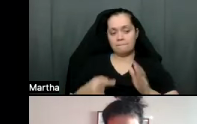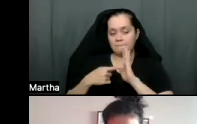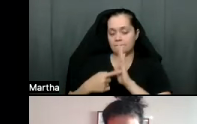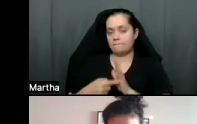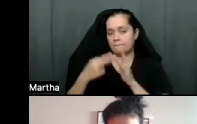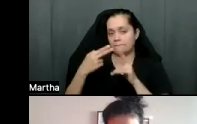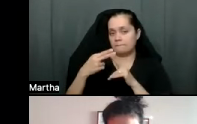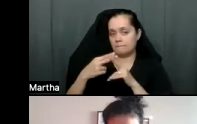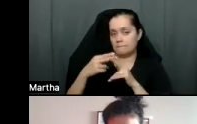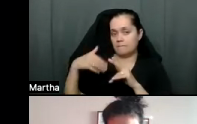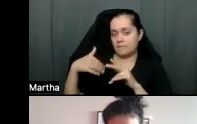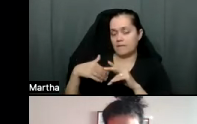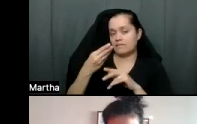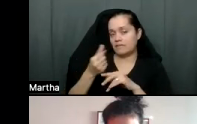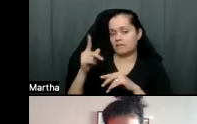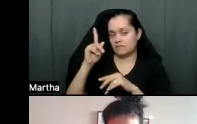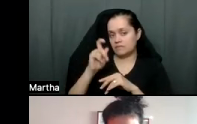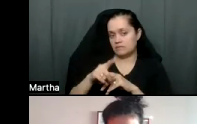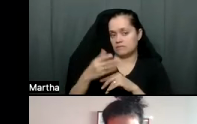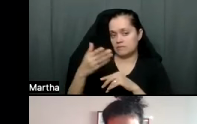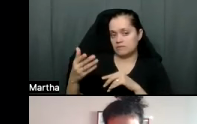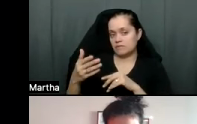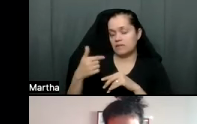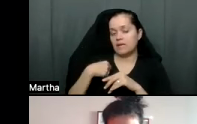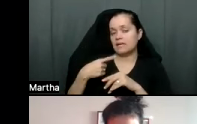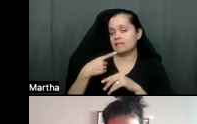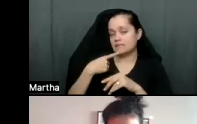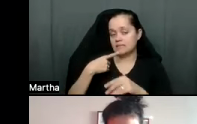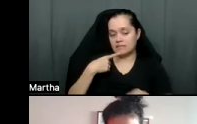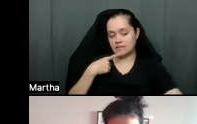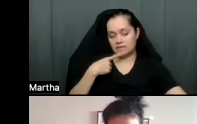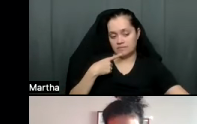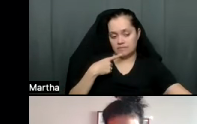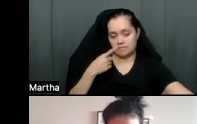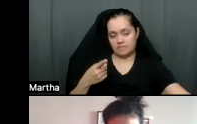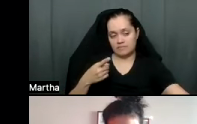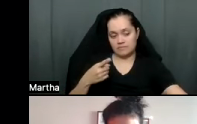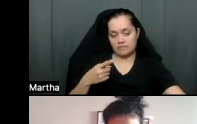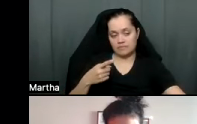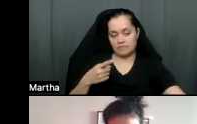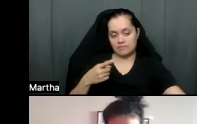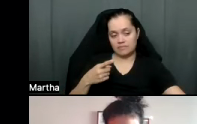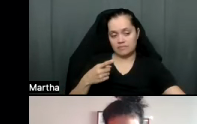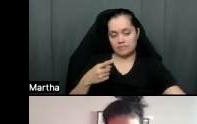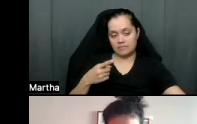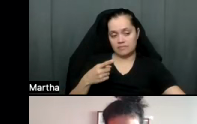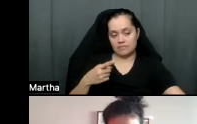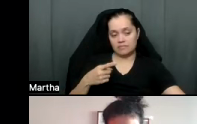model here. I've got question marks. I argue that Hartshorn was